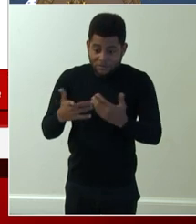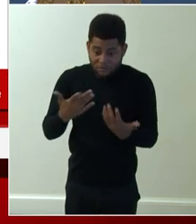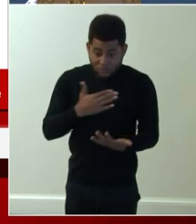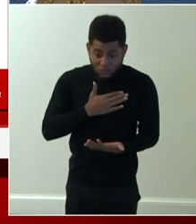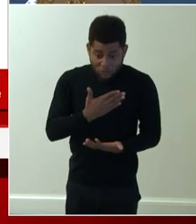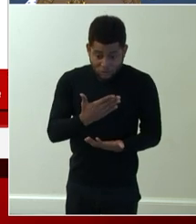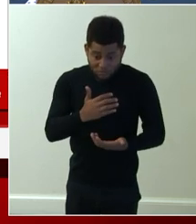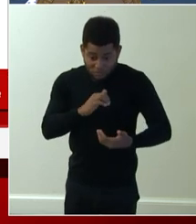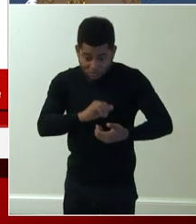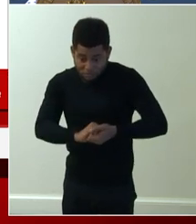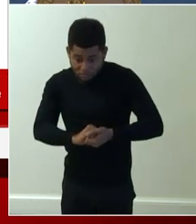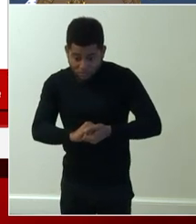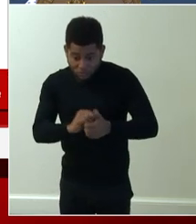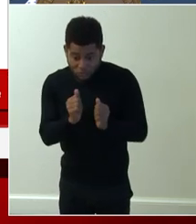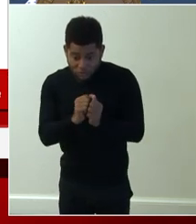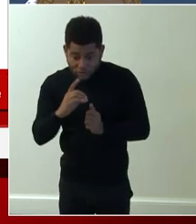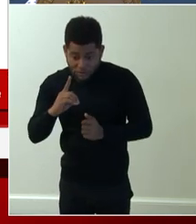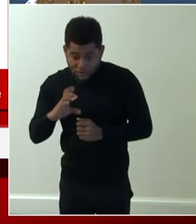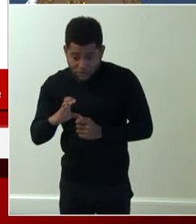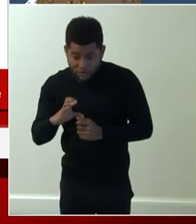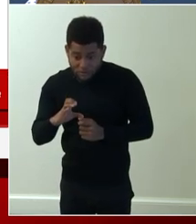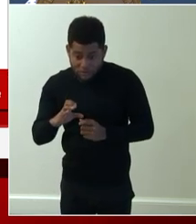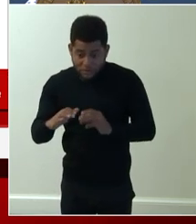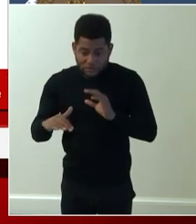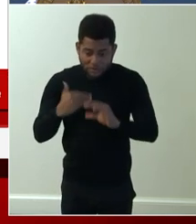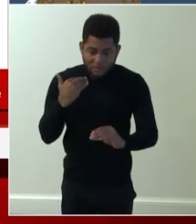to the district to email us at